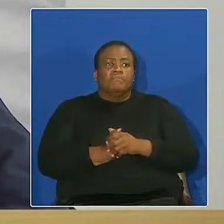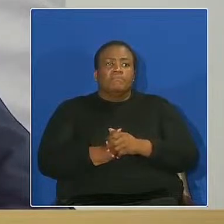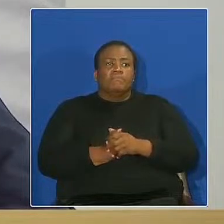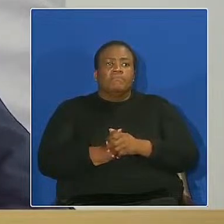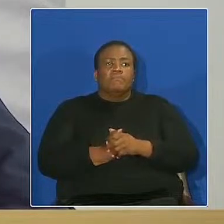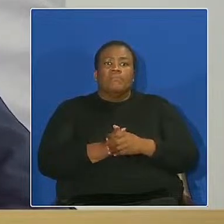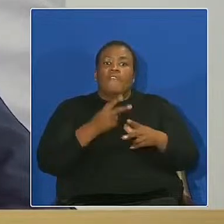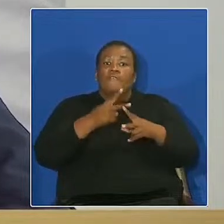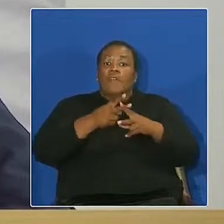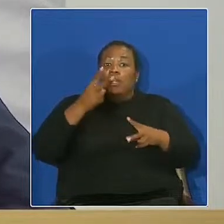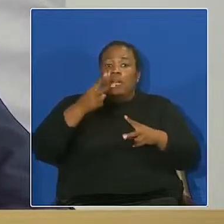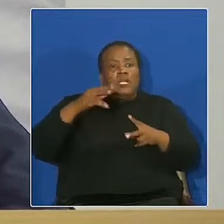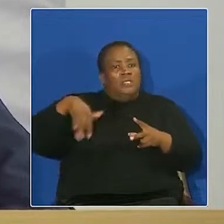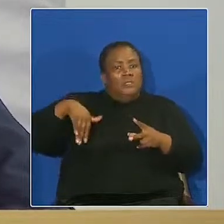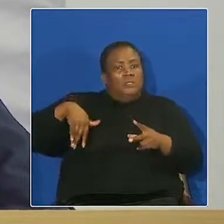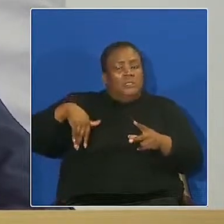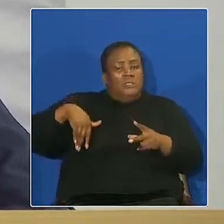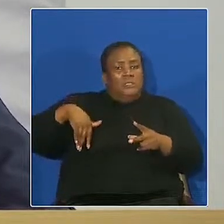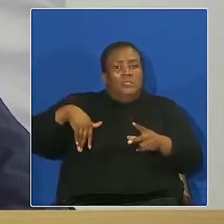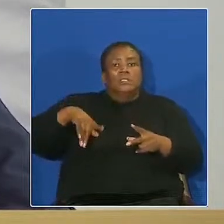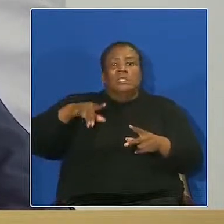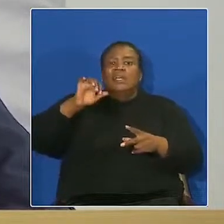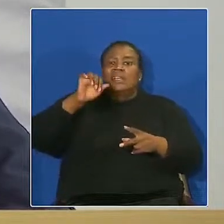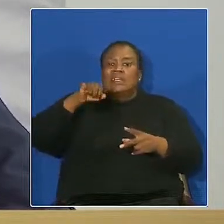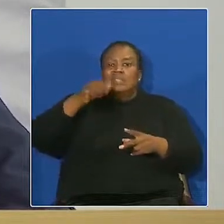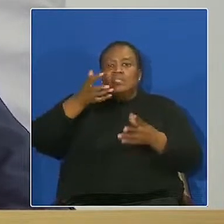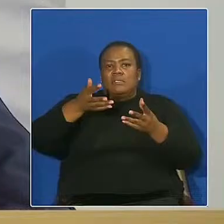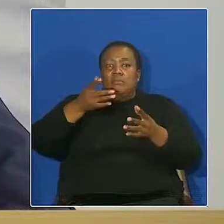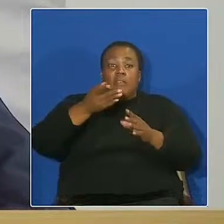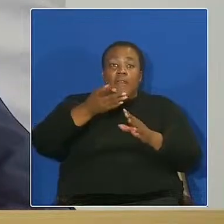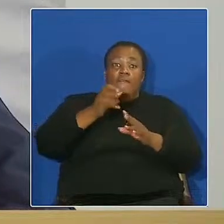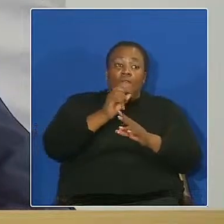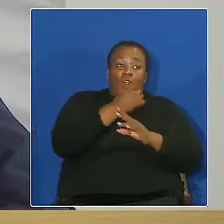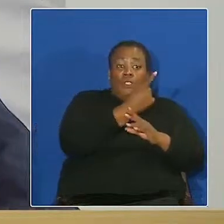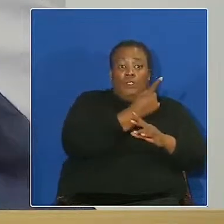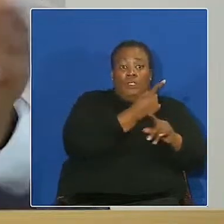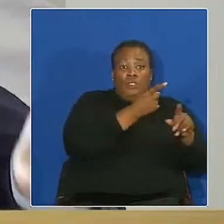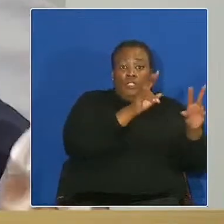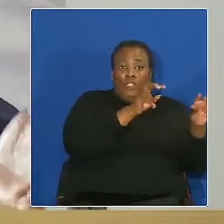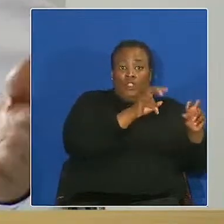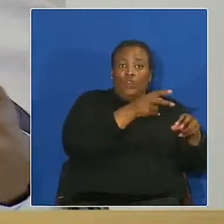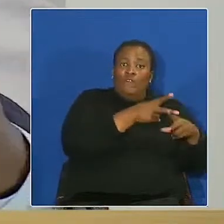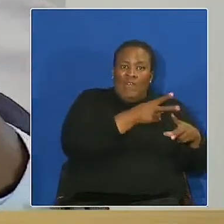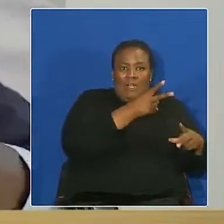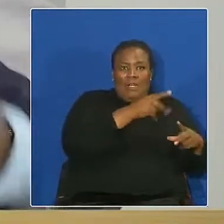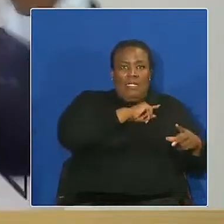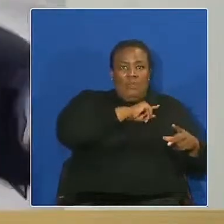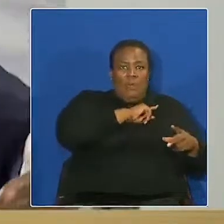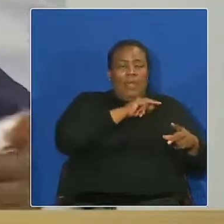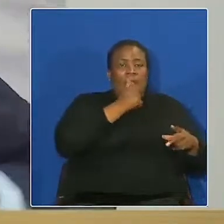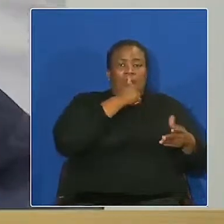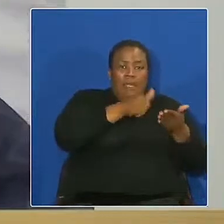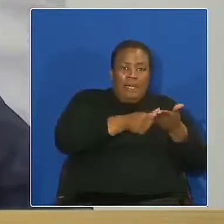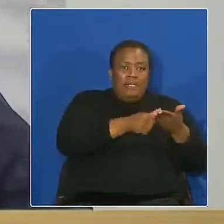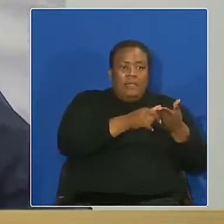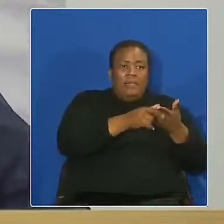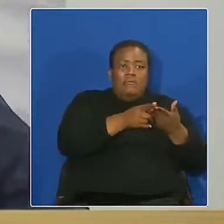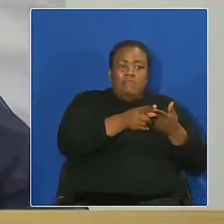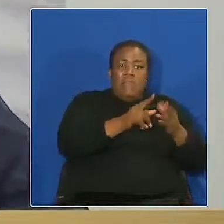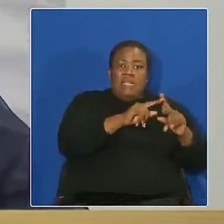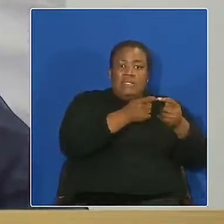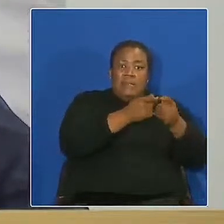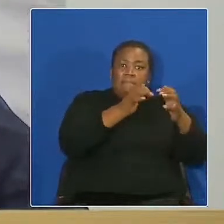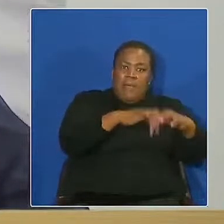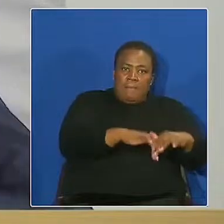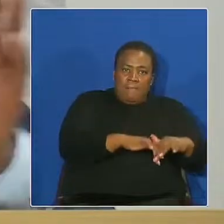not finalized, although even the first one, it was finalized because the letter disbanding the